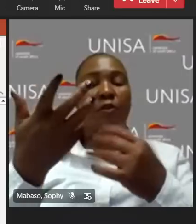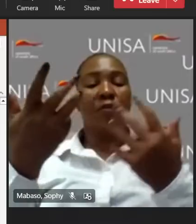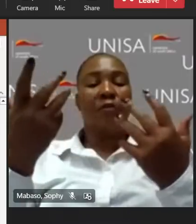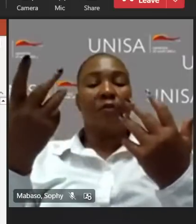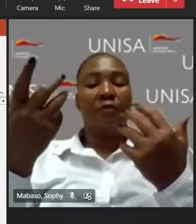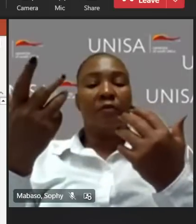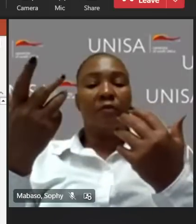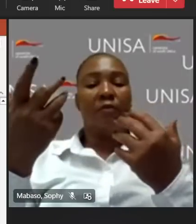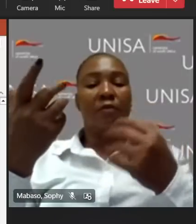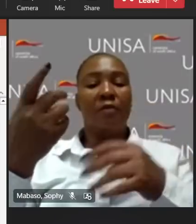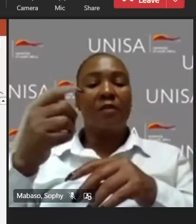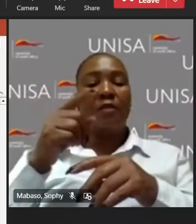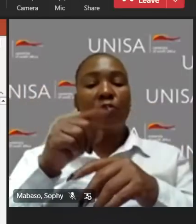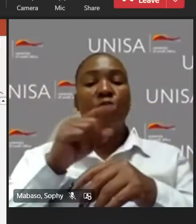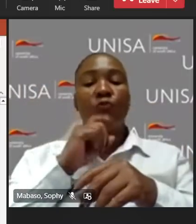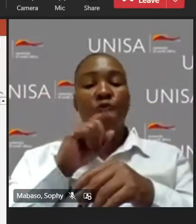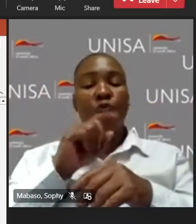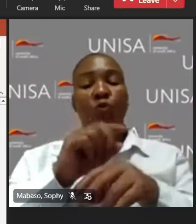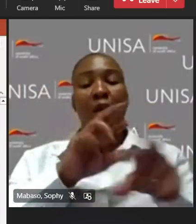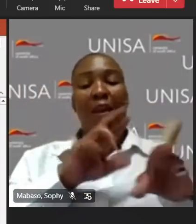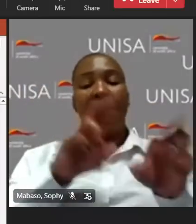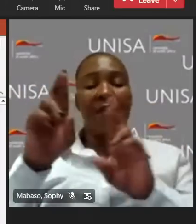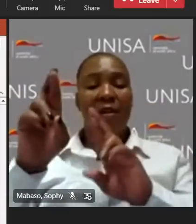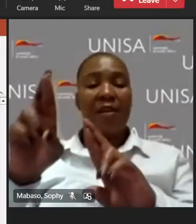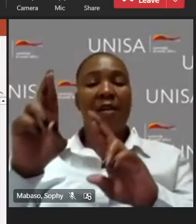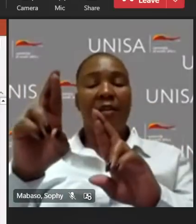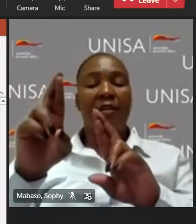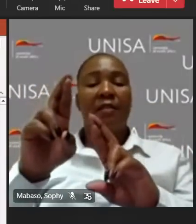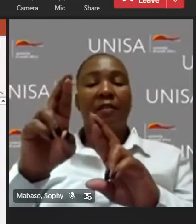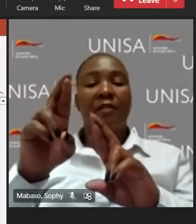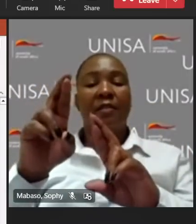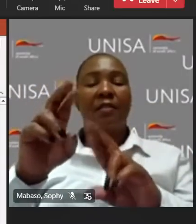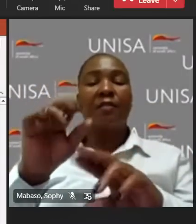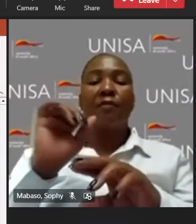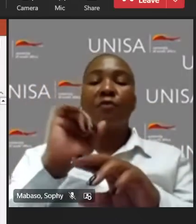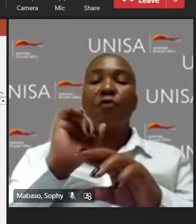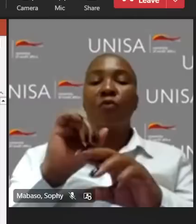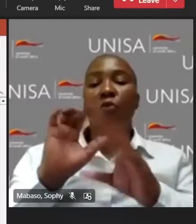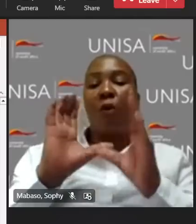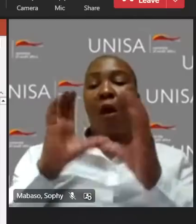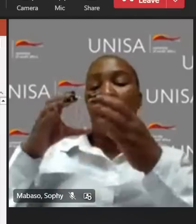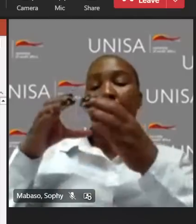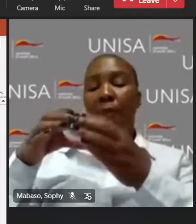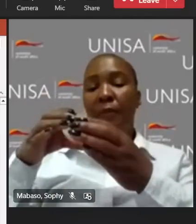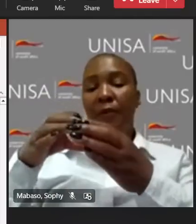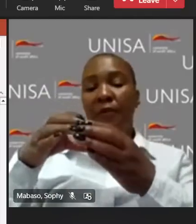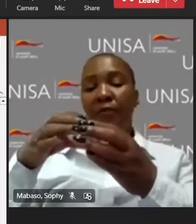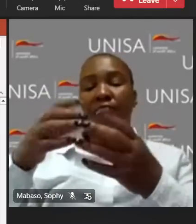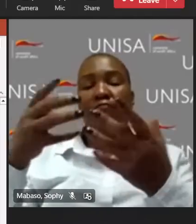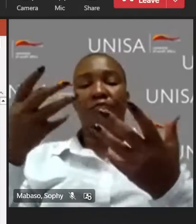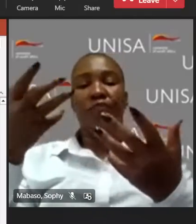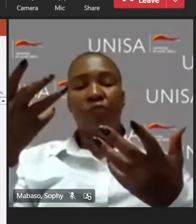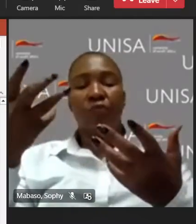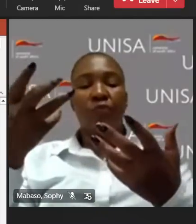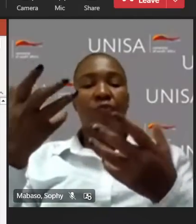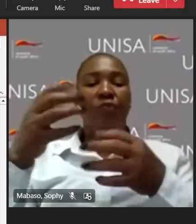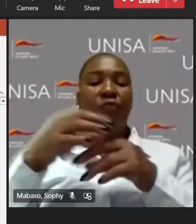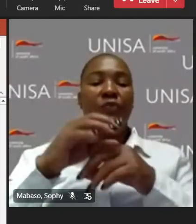due to wrong reference or payment by the company, you can still send your request to